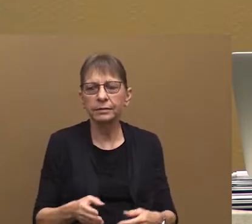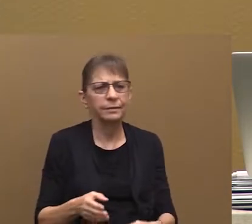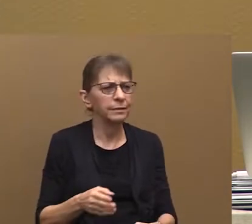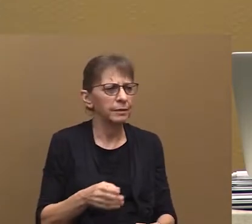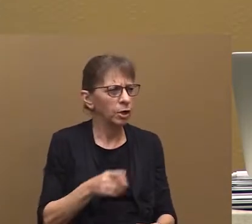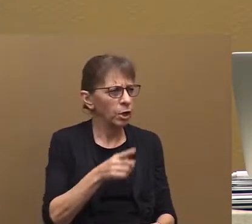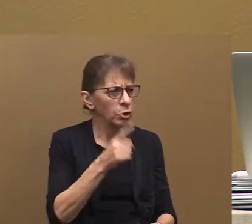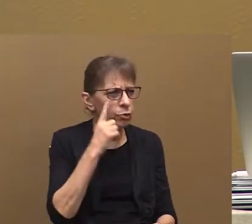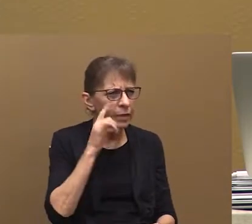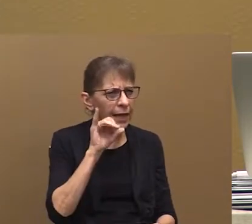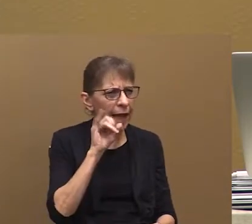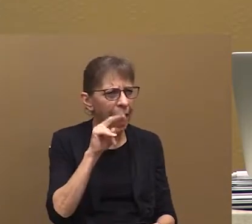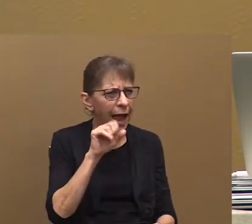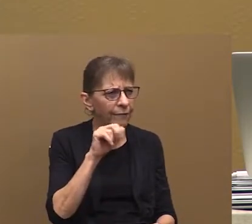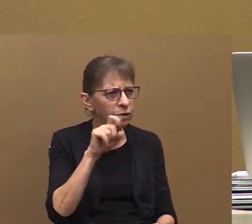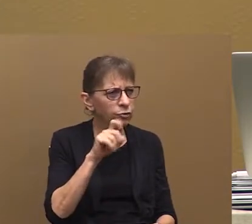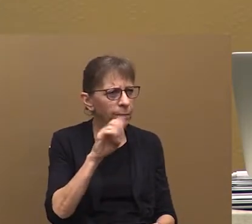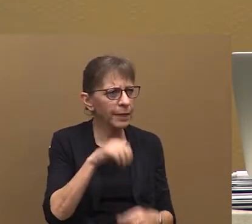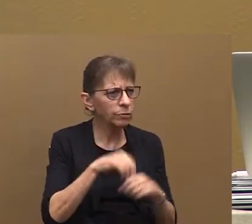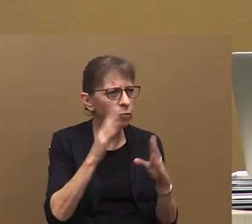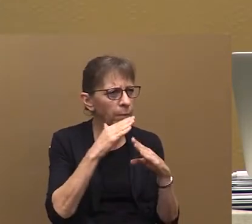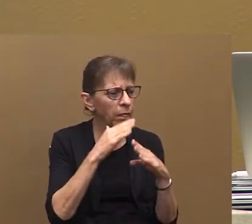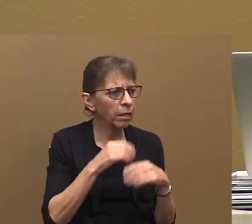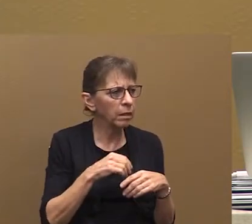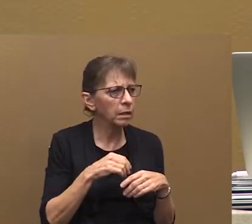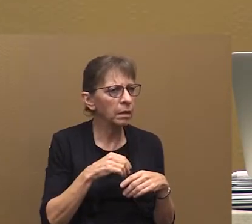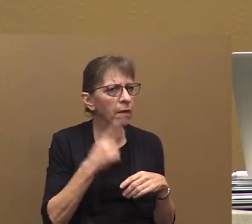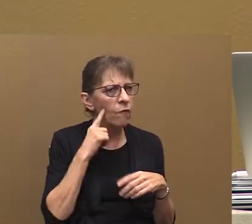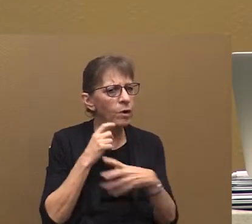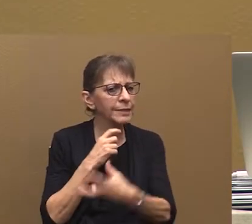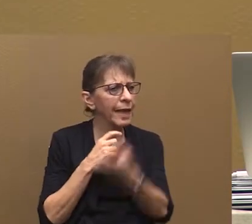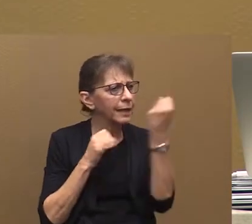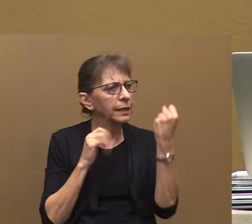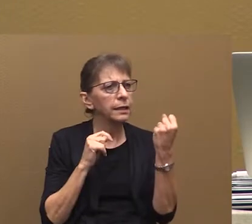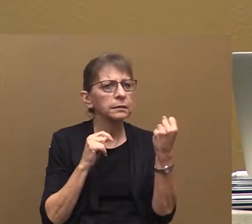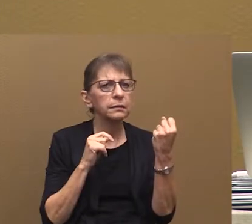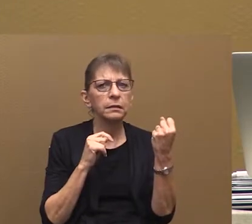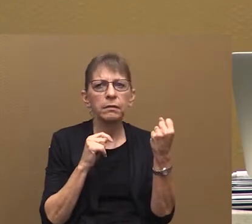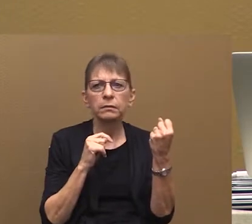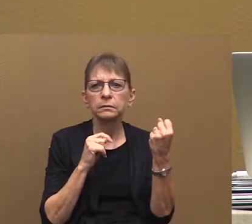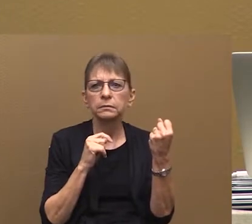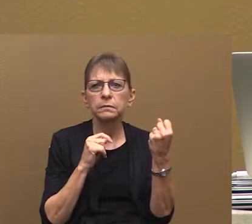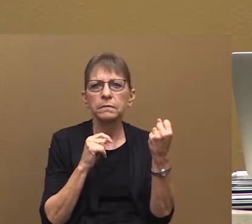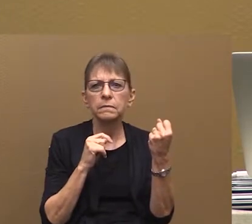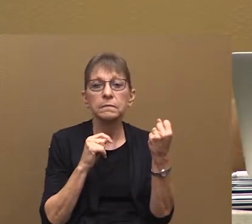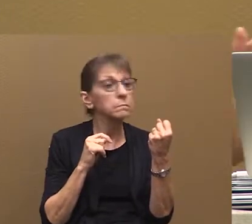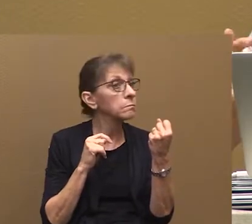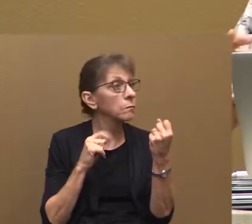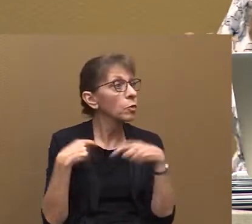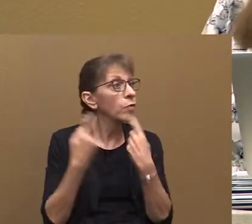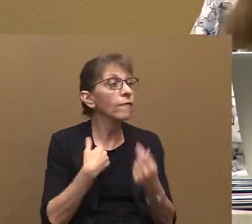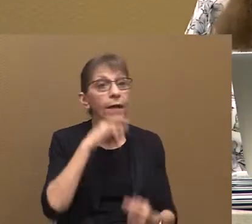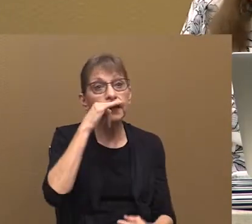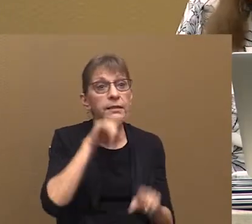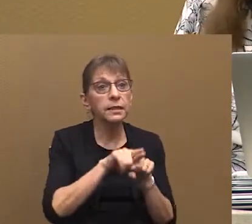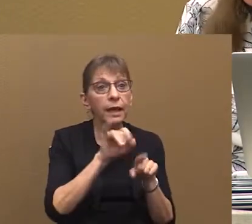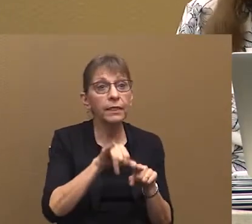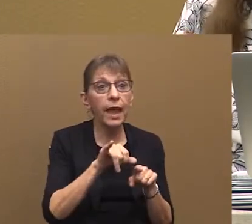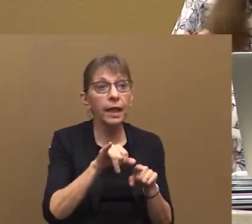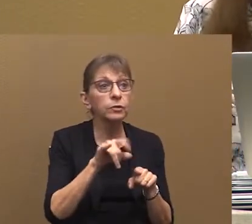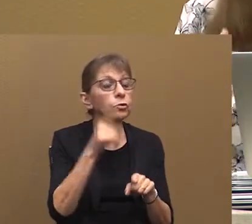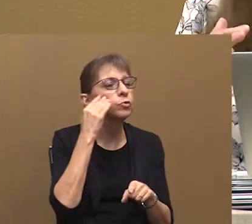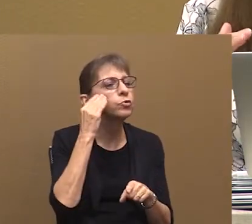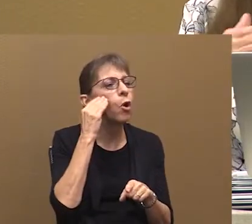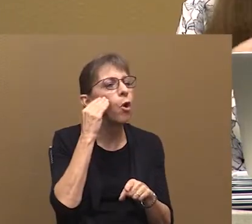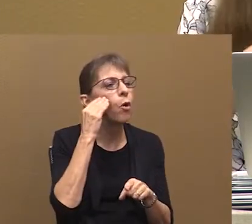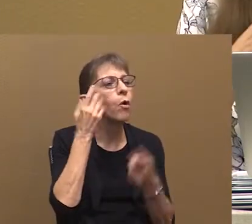they would think Ivan should be in trouble for taking it. And so do you ever have kids like that